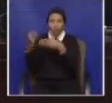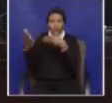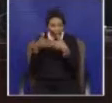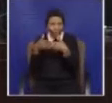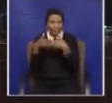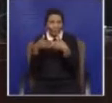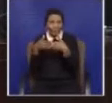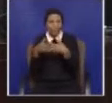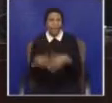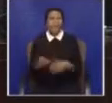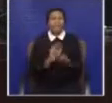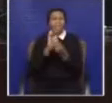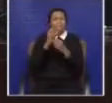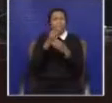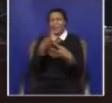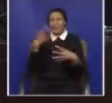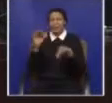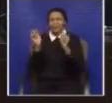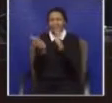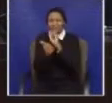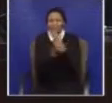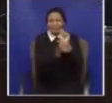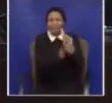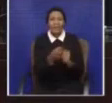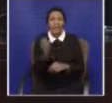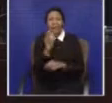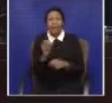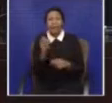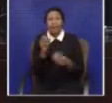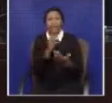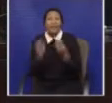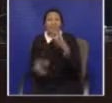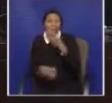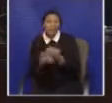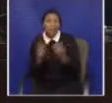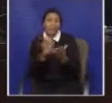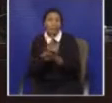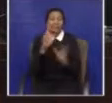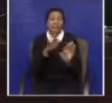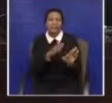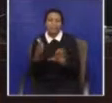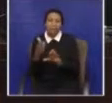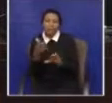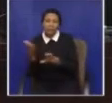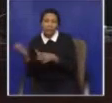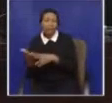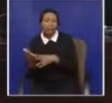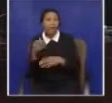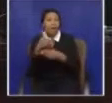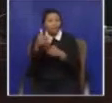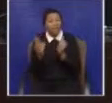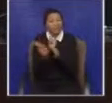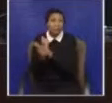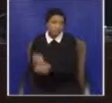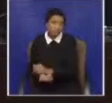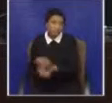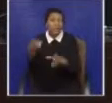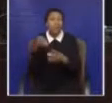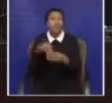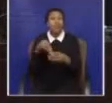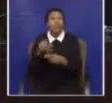230,000 arrests, and more tragically, 11 deaths after heavy-handed action by authorities. This includes